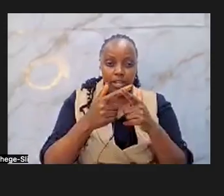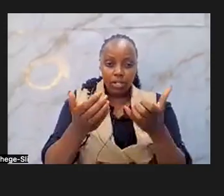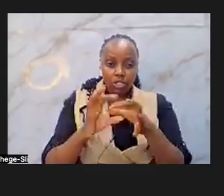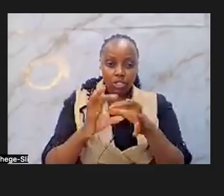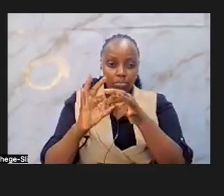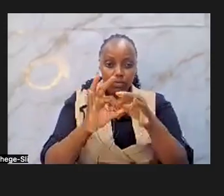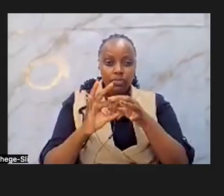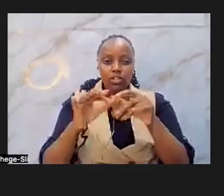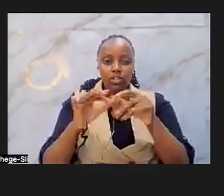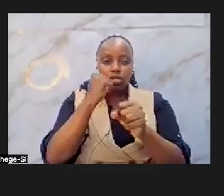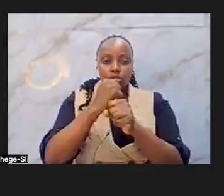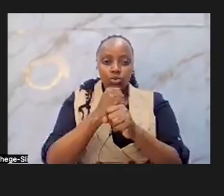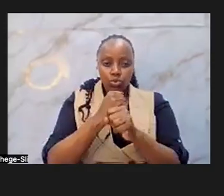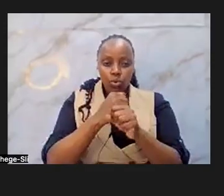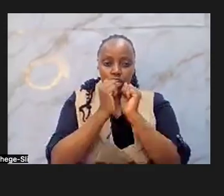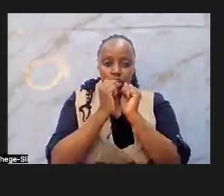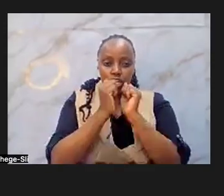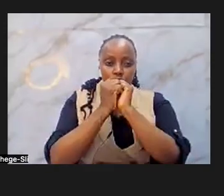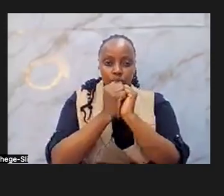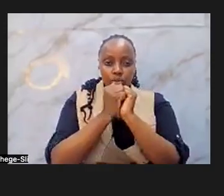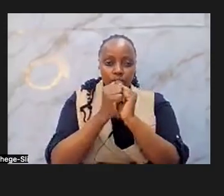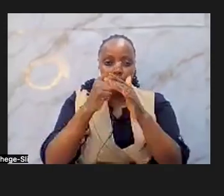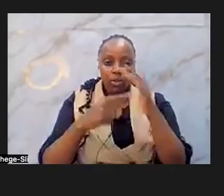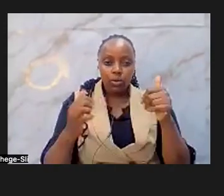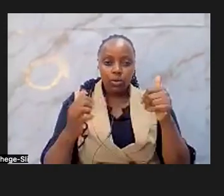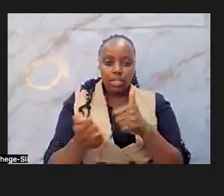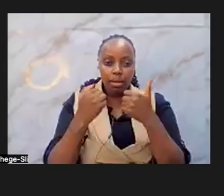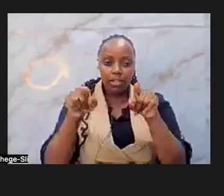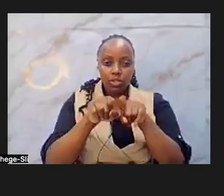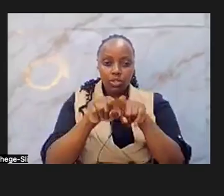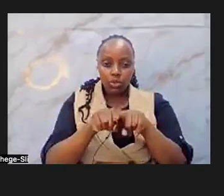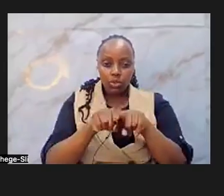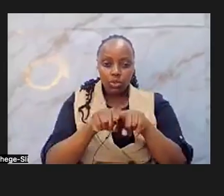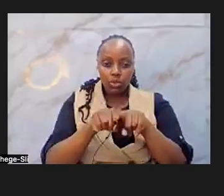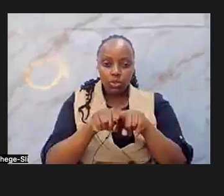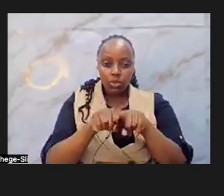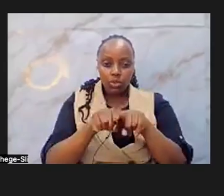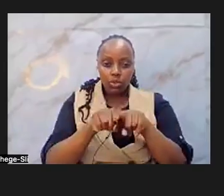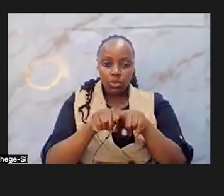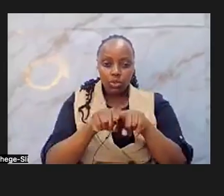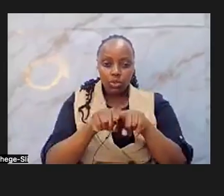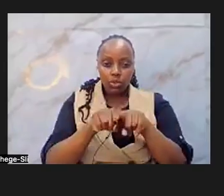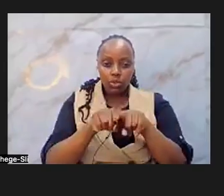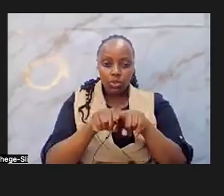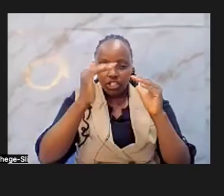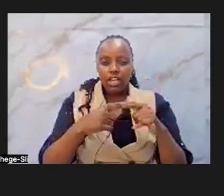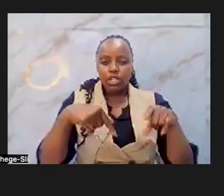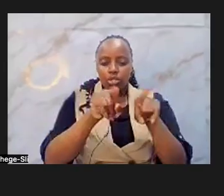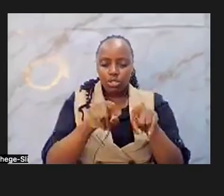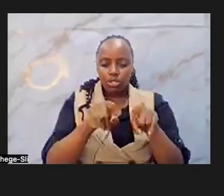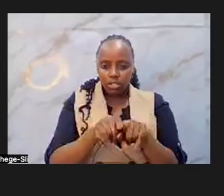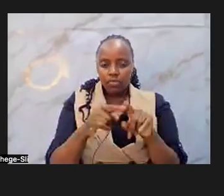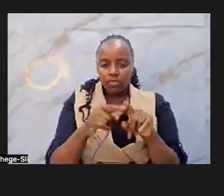happening at a grassroots level. So, rather than dichotomizing, is it this or this, we need both, and we need to